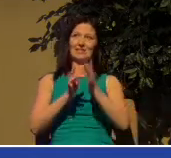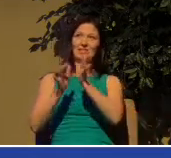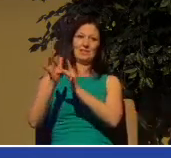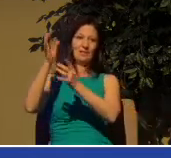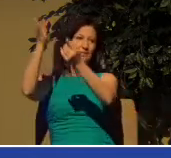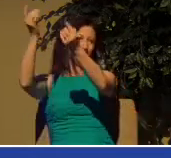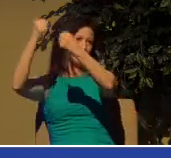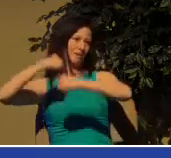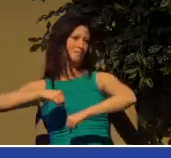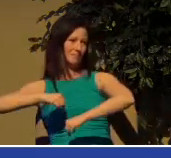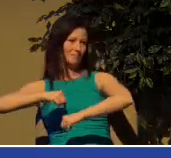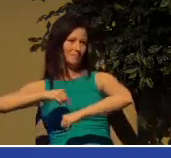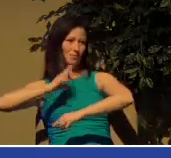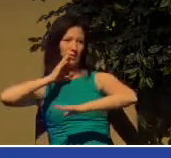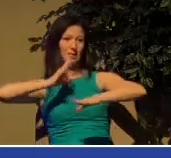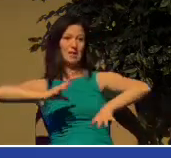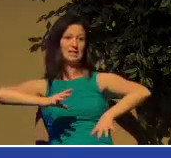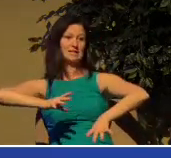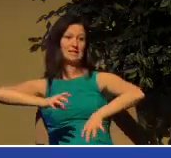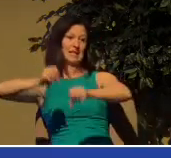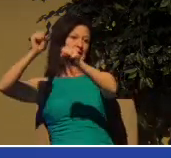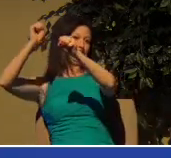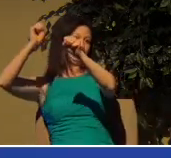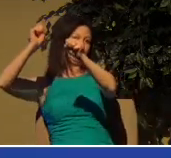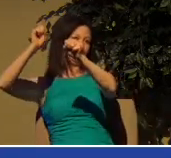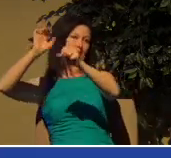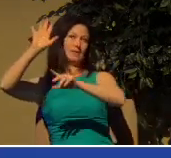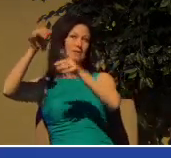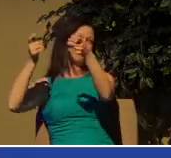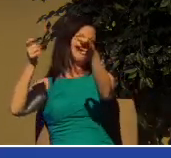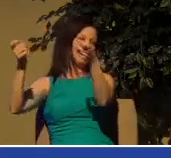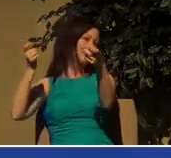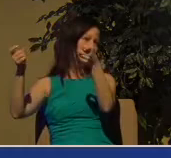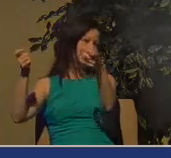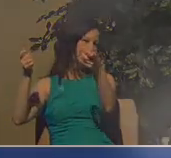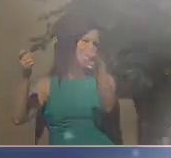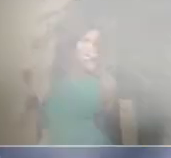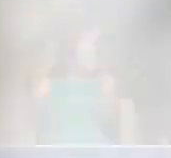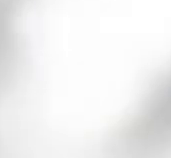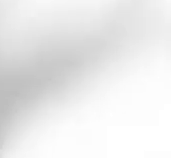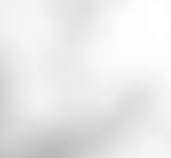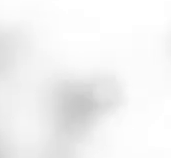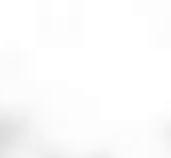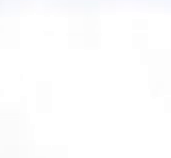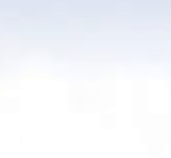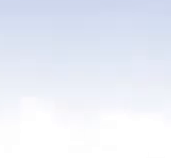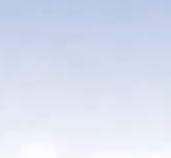and has taken up His reign among His people.